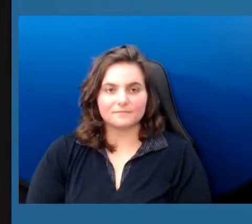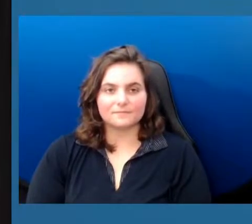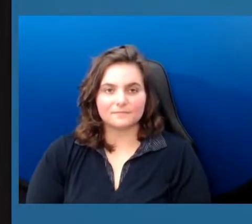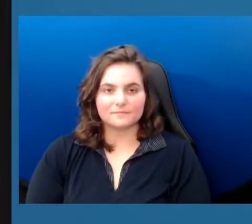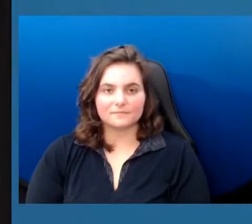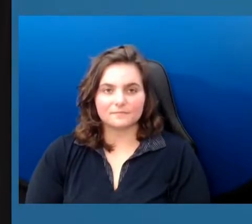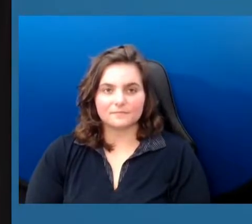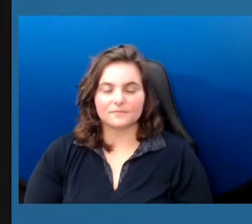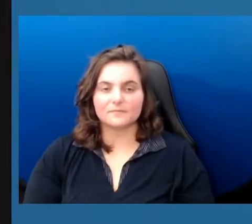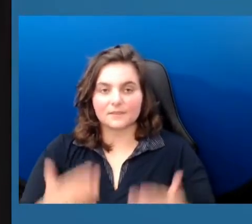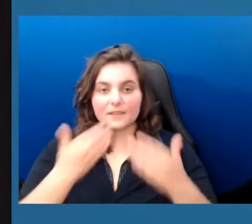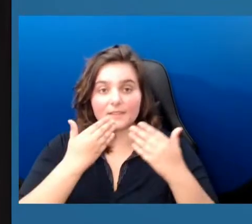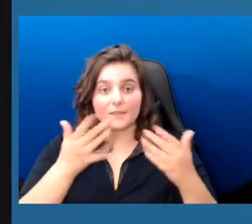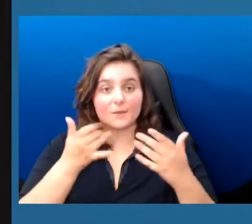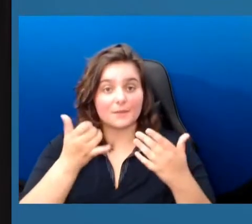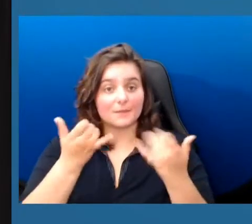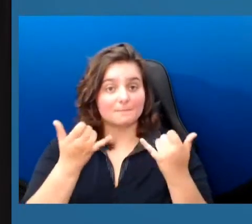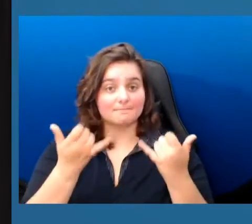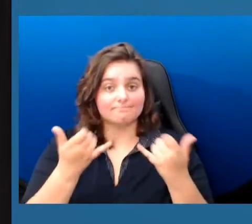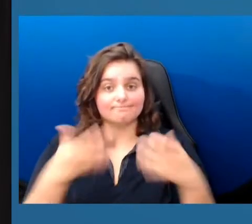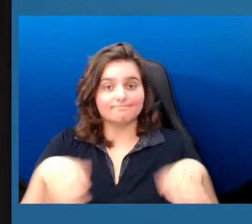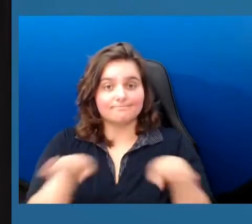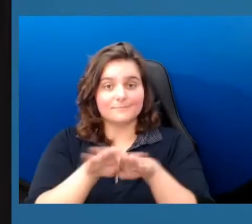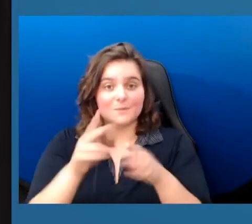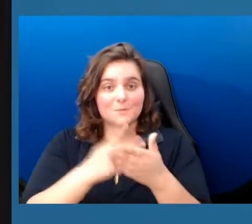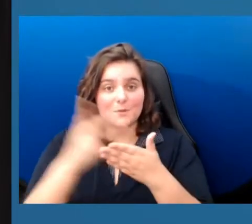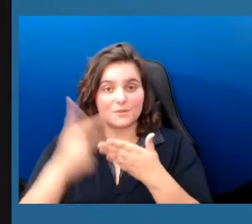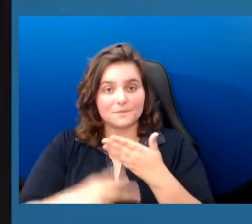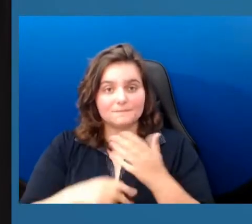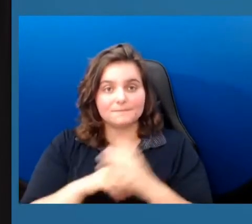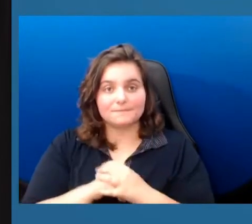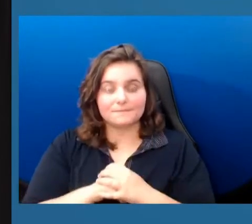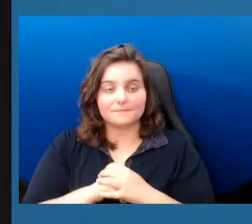Thank you. That concludes our program. Would the speaking